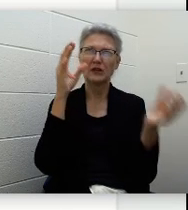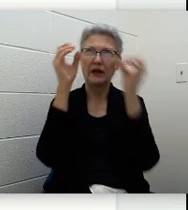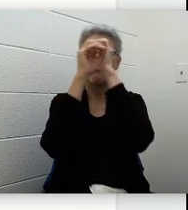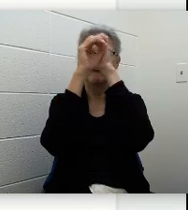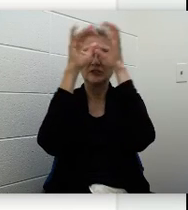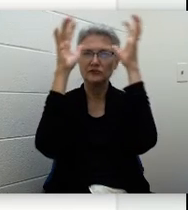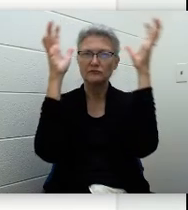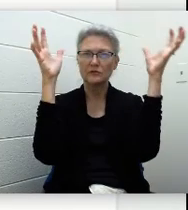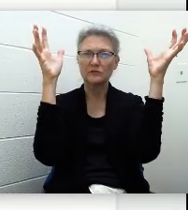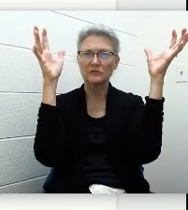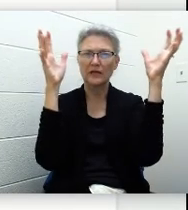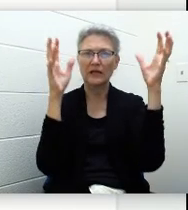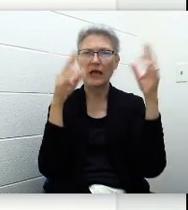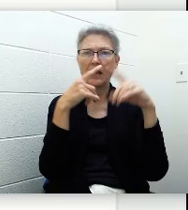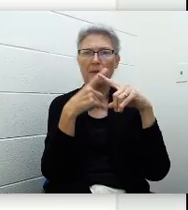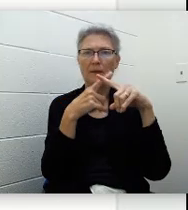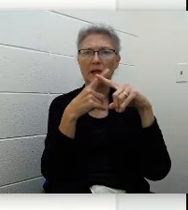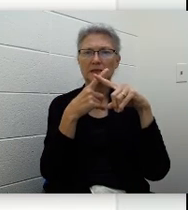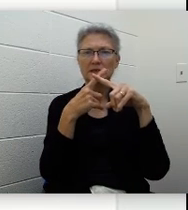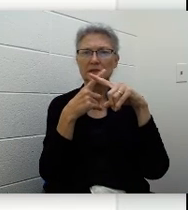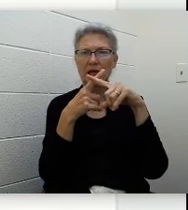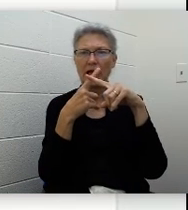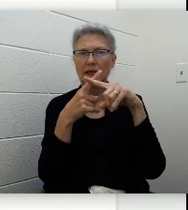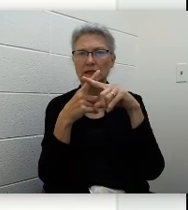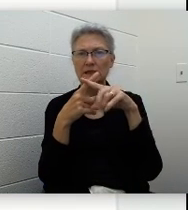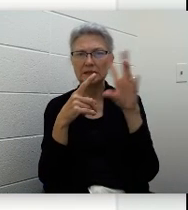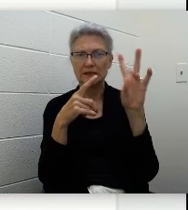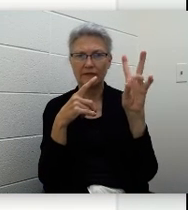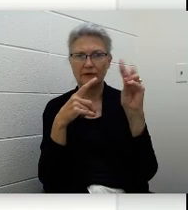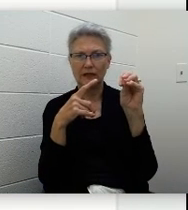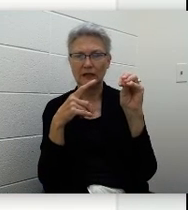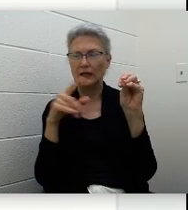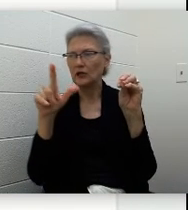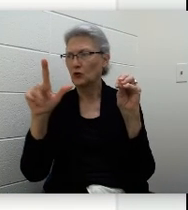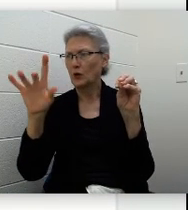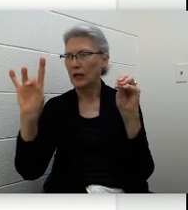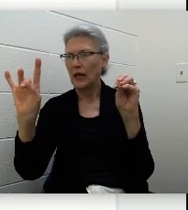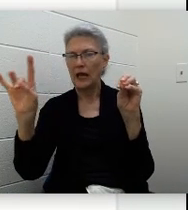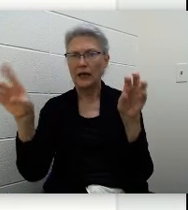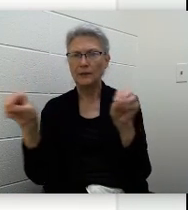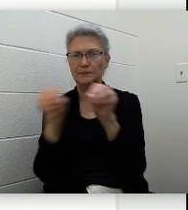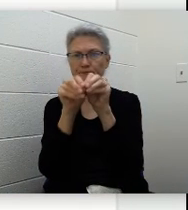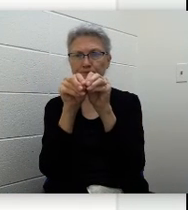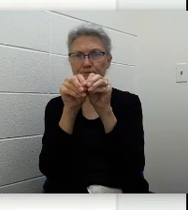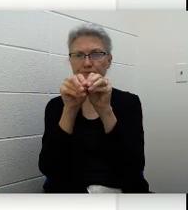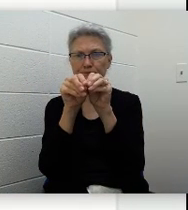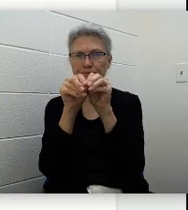that there is like a plus sign, you guys. So 70 plus